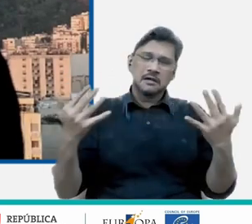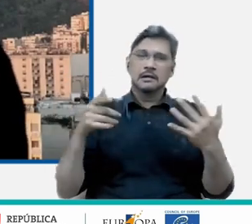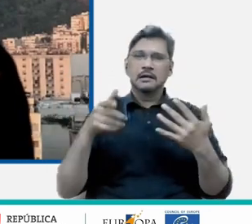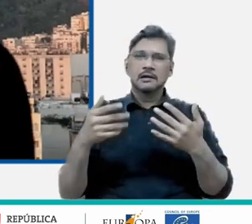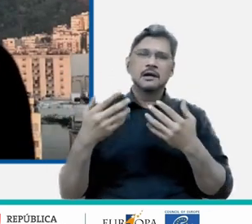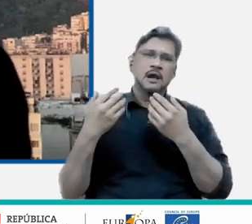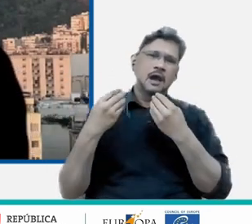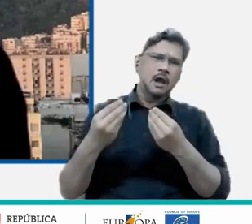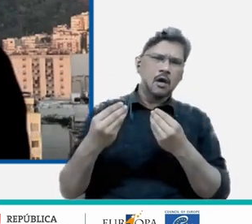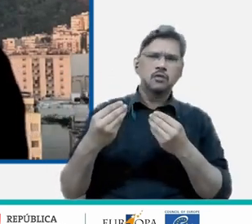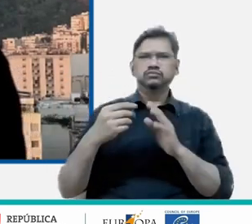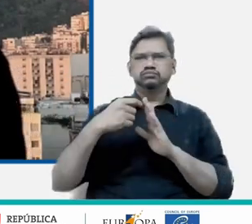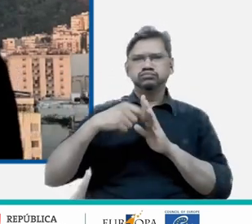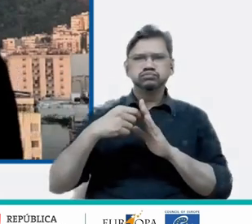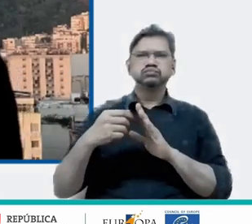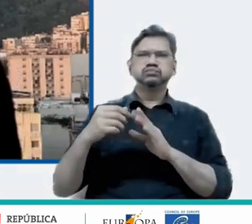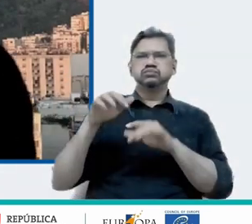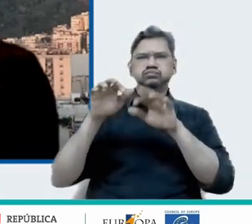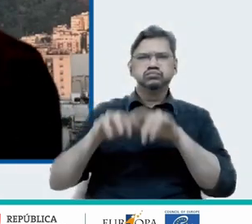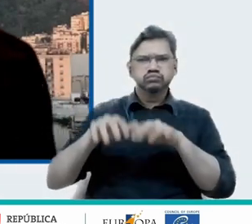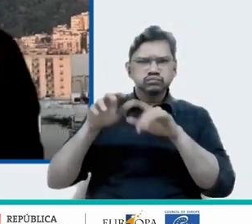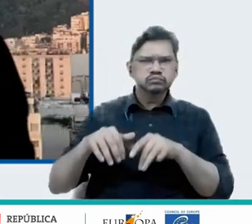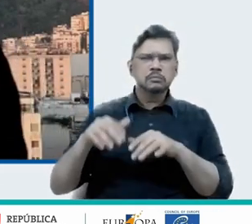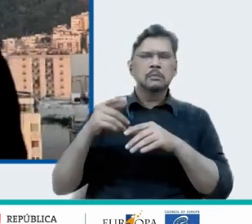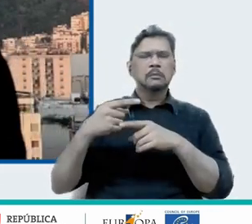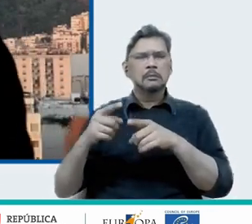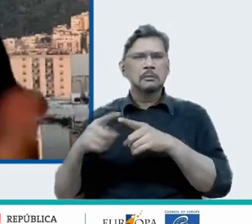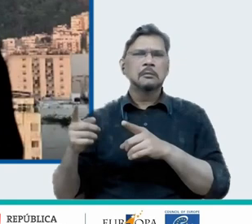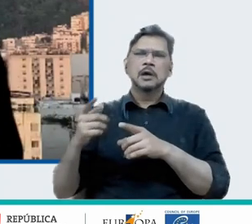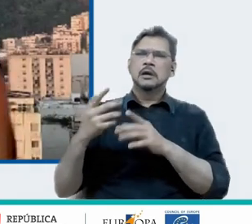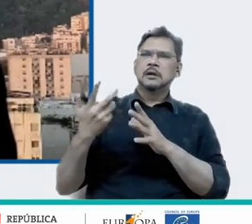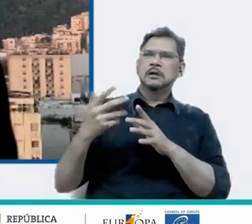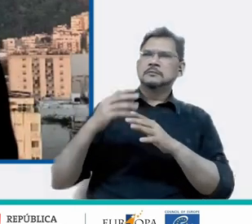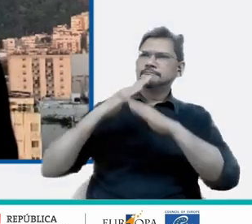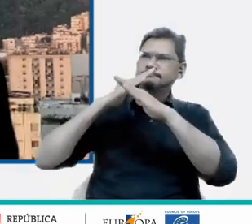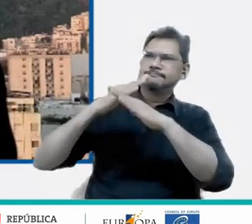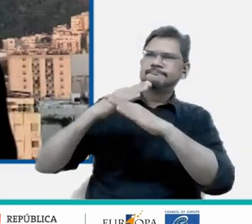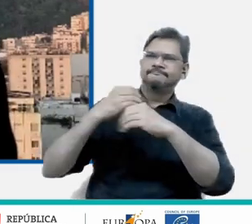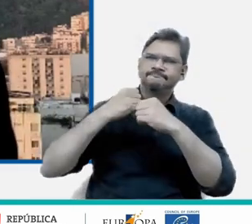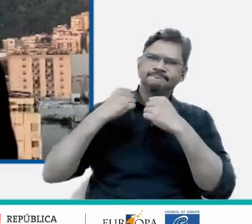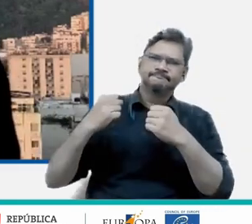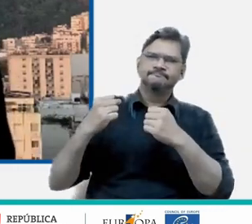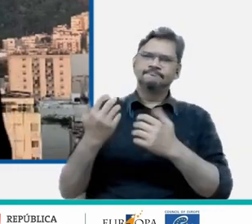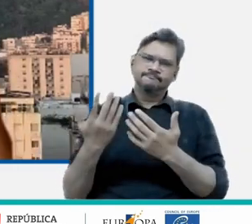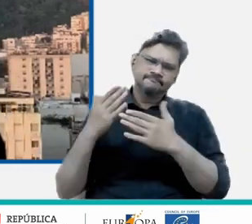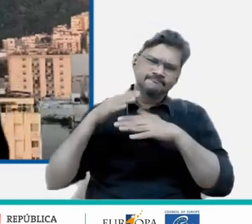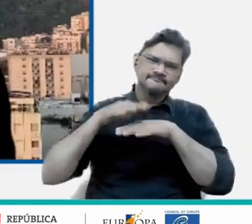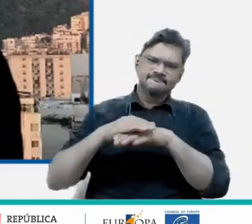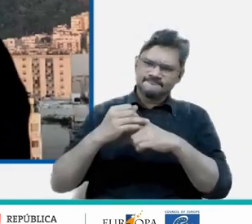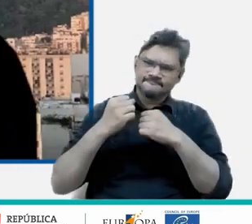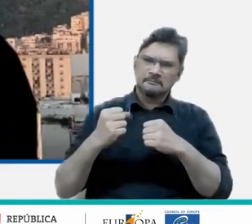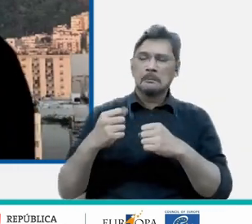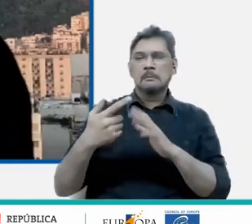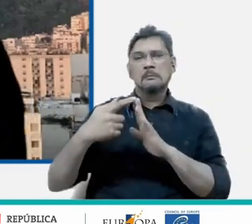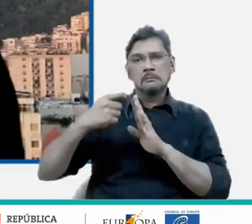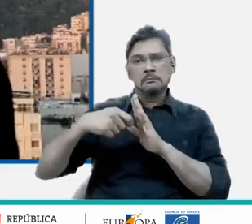true for adaptation and resilience projects. Projects that could be at the same time attractive to public and